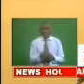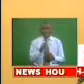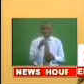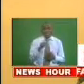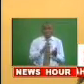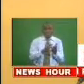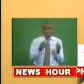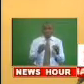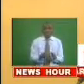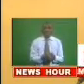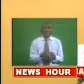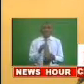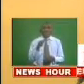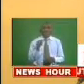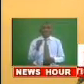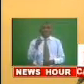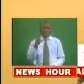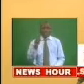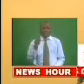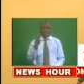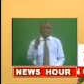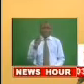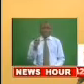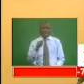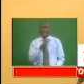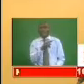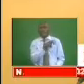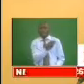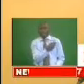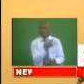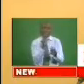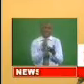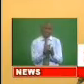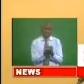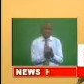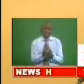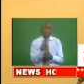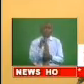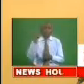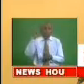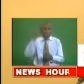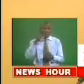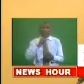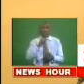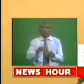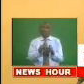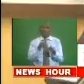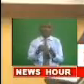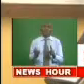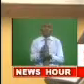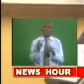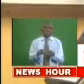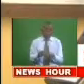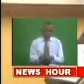senior medical officer at the Adabraka Polyclinic, Dr. Dennis Borte, said adults are also at risk of the defect.